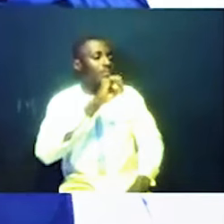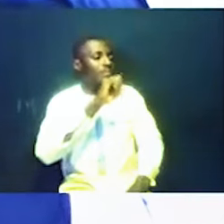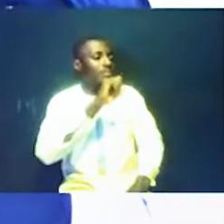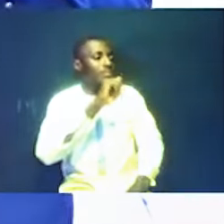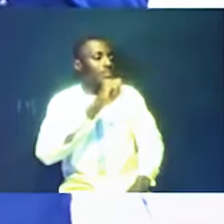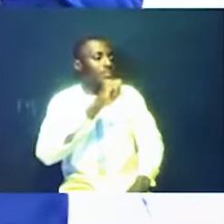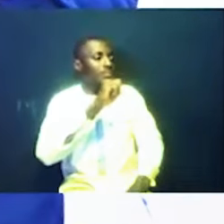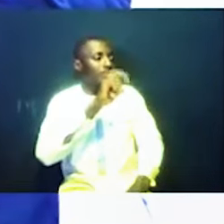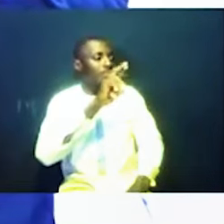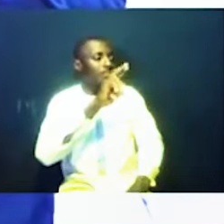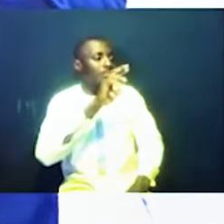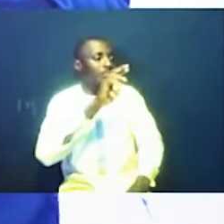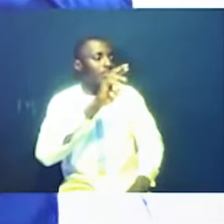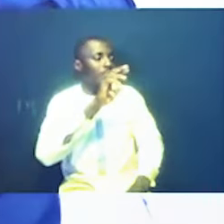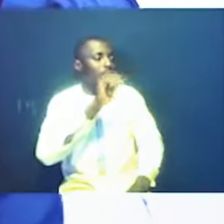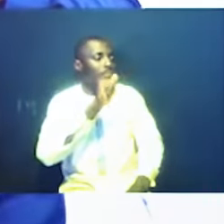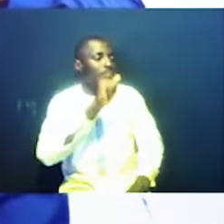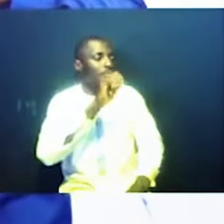Pharaoh?"